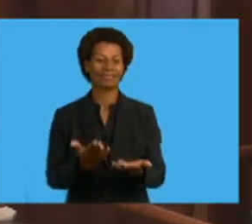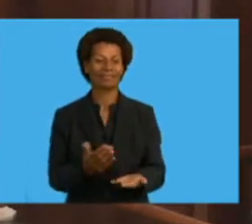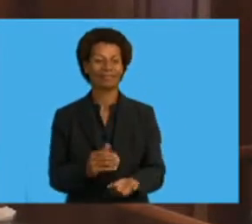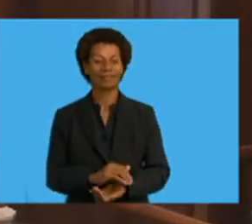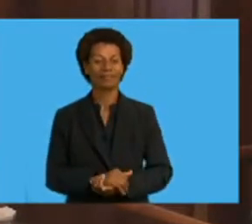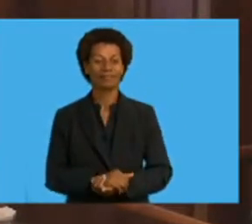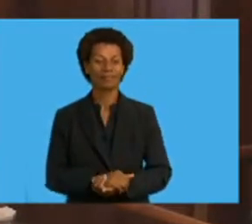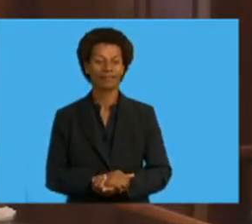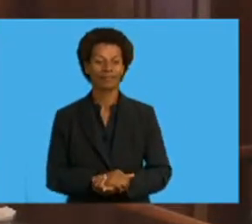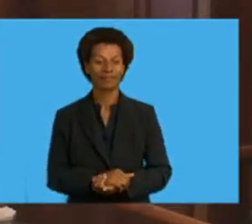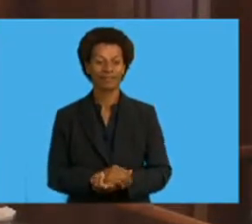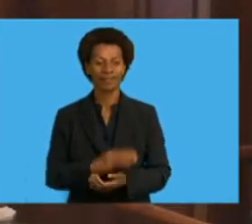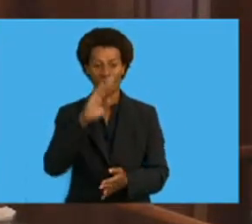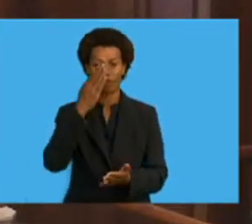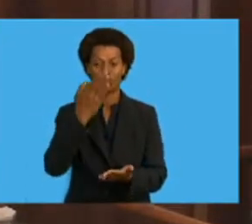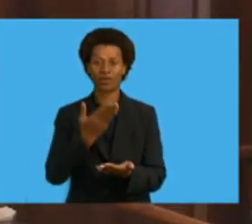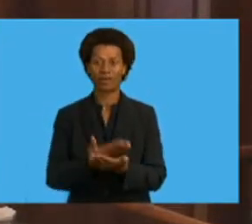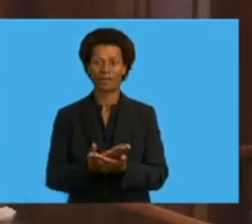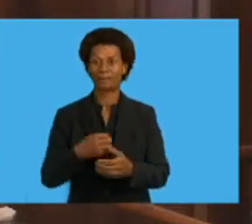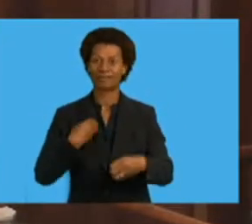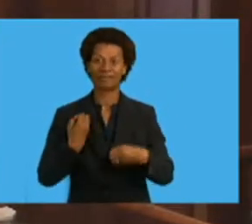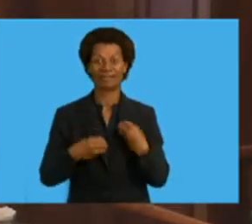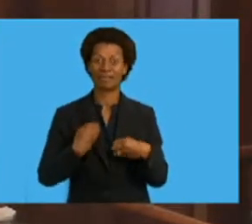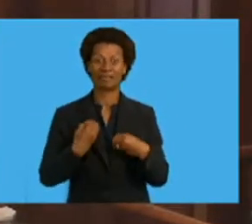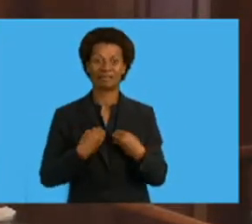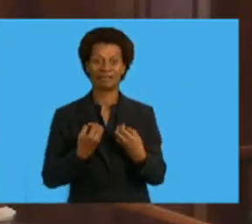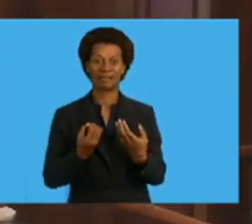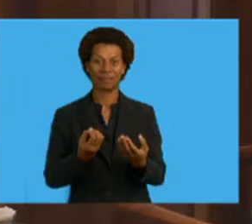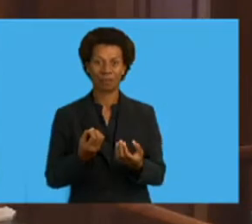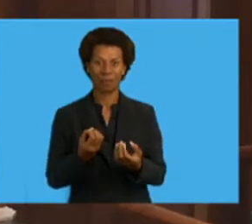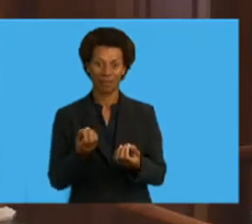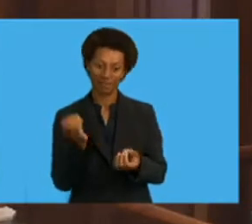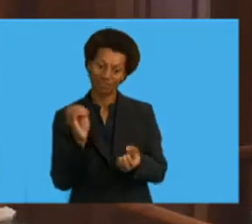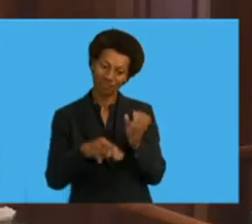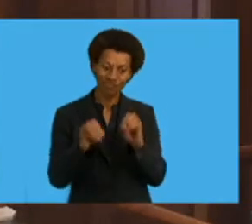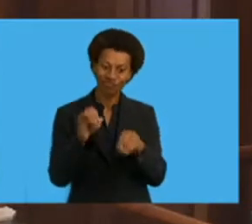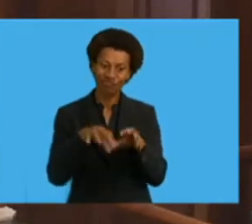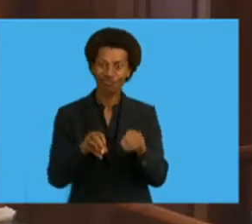Hopefully, Madam Speaker, his excitement will mean that his own contribution to the budget debate